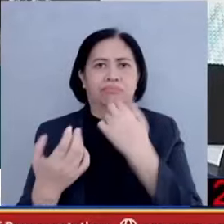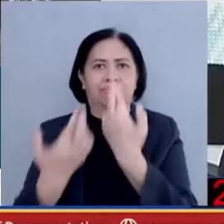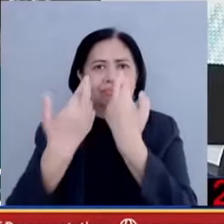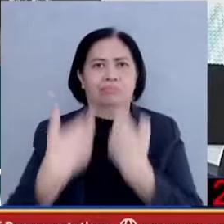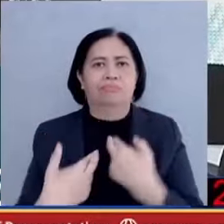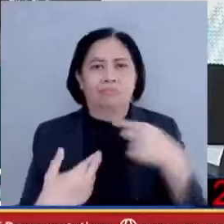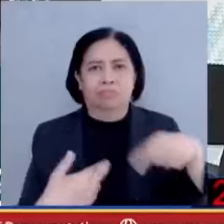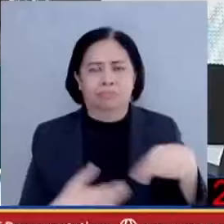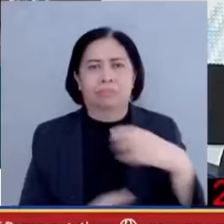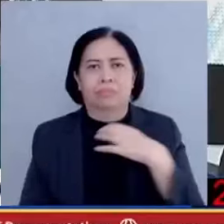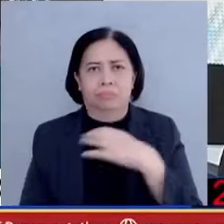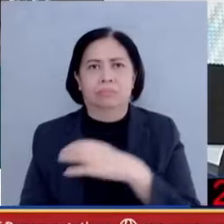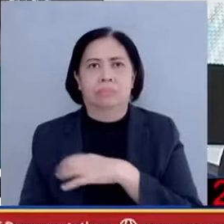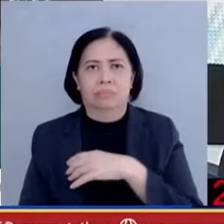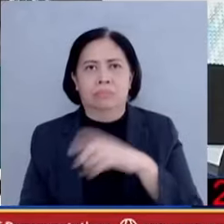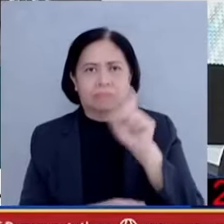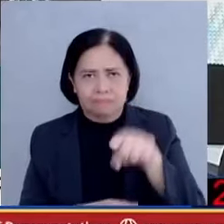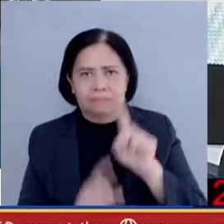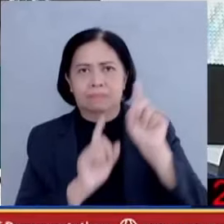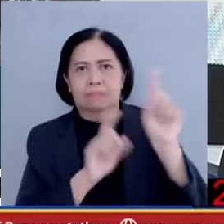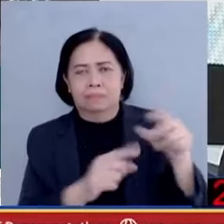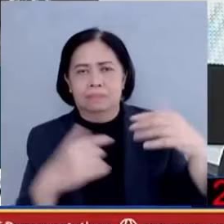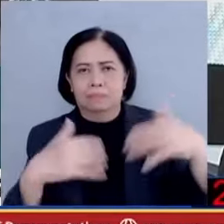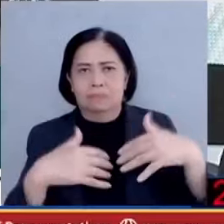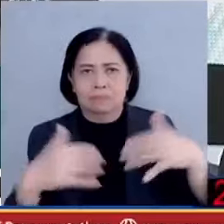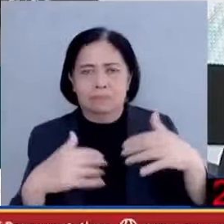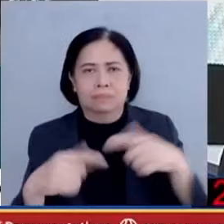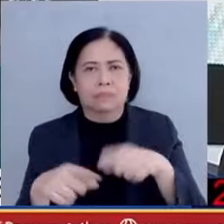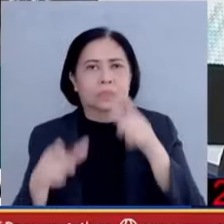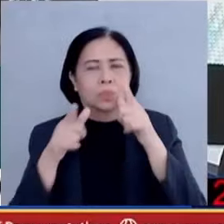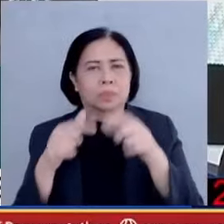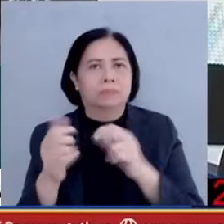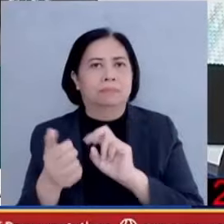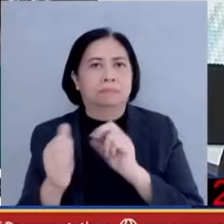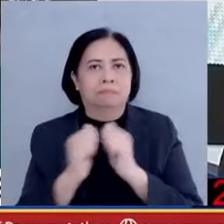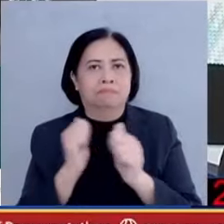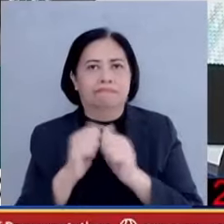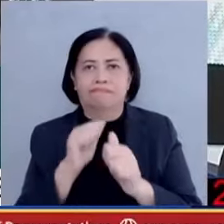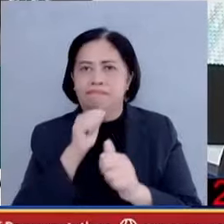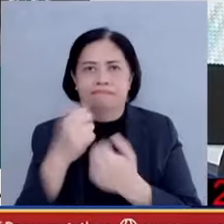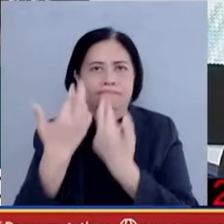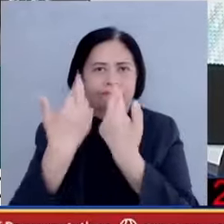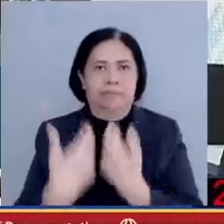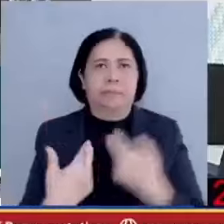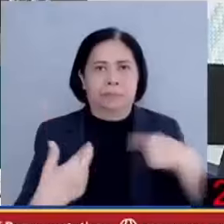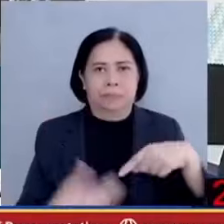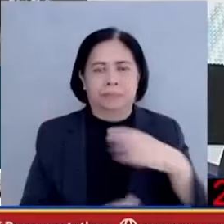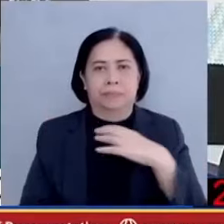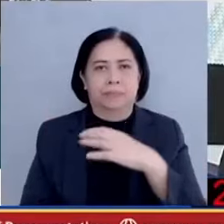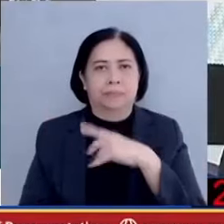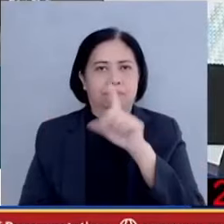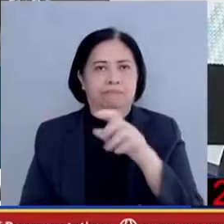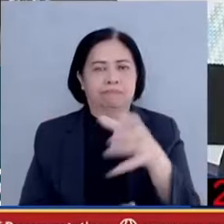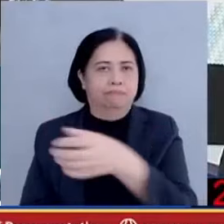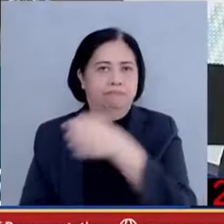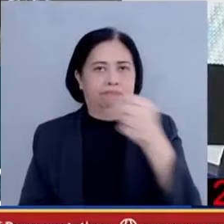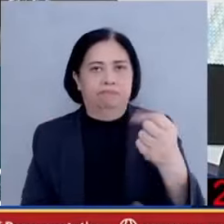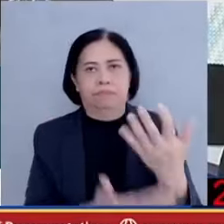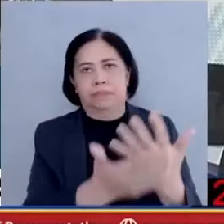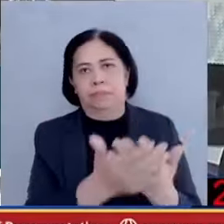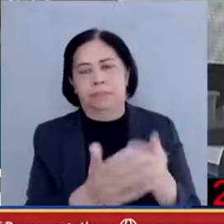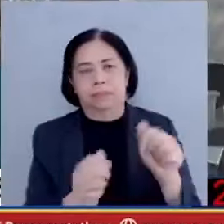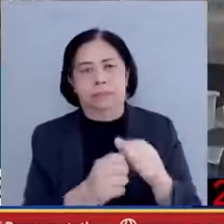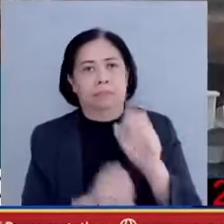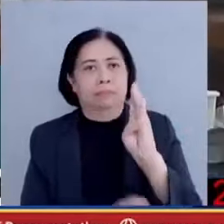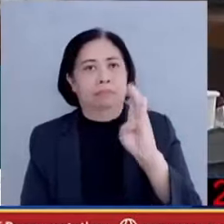to attend its hearings, which it viewed as a sign of disrespect. He was ordered detained at a prison in Bicutan for 10